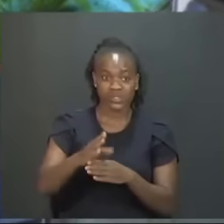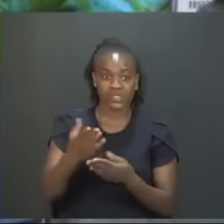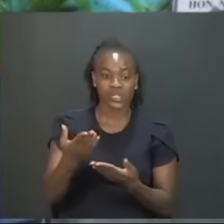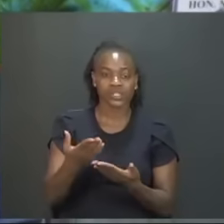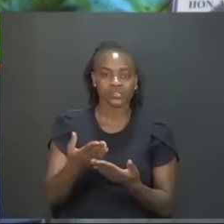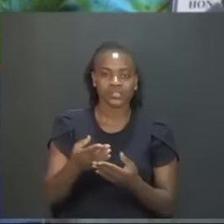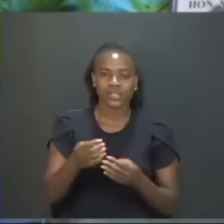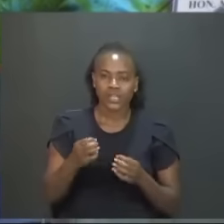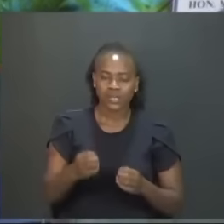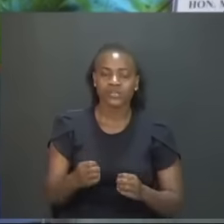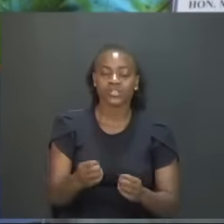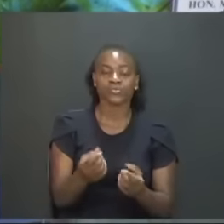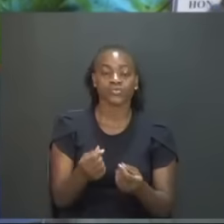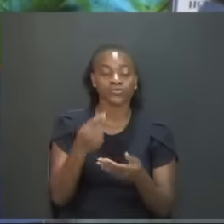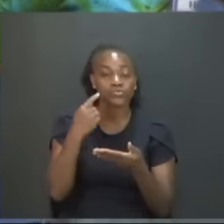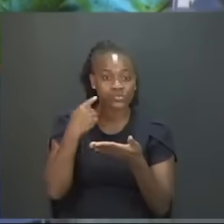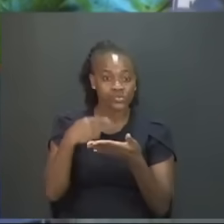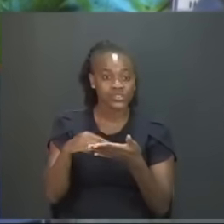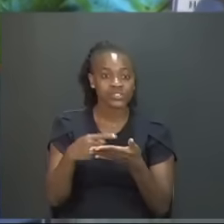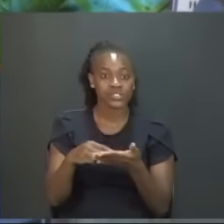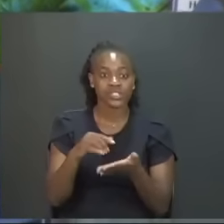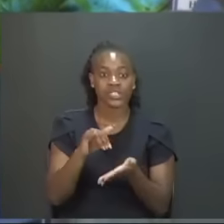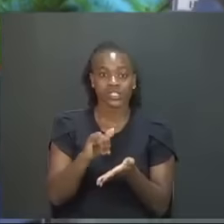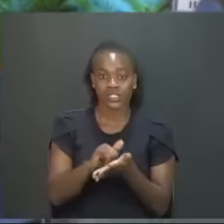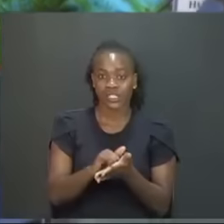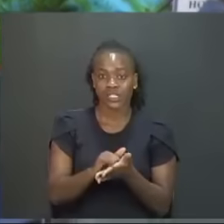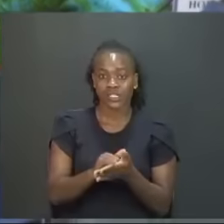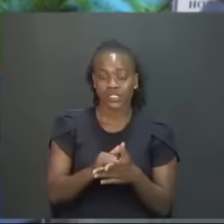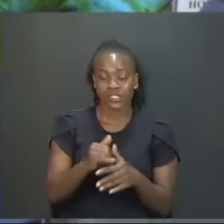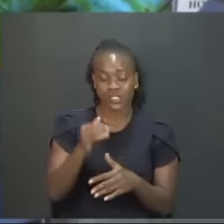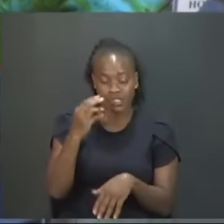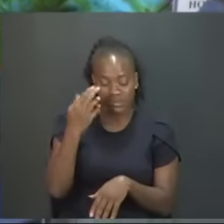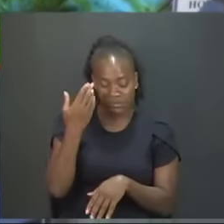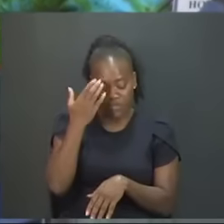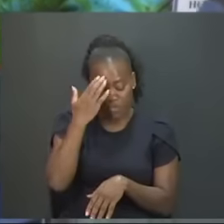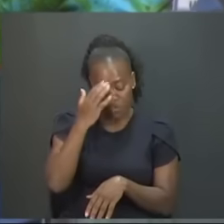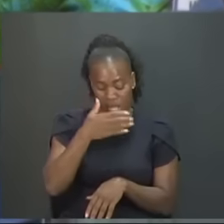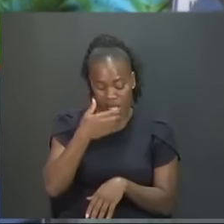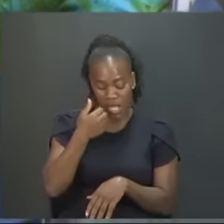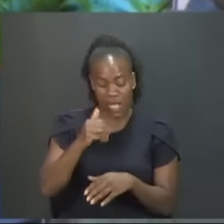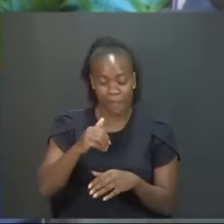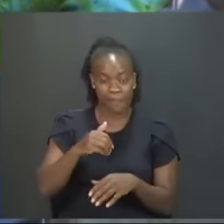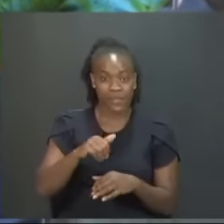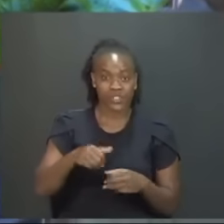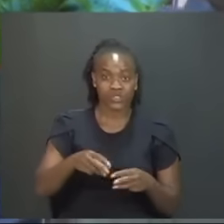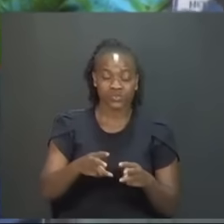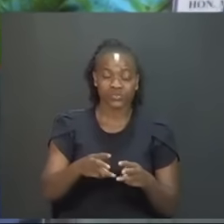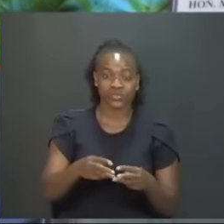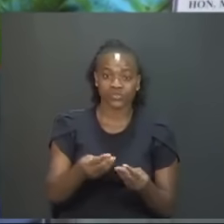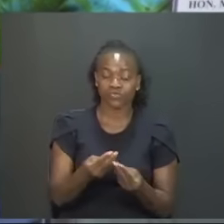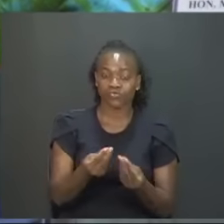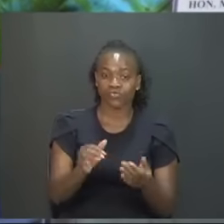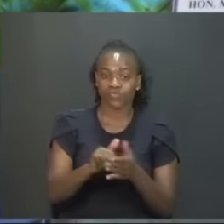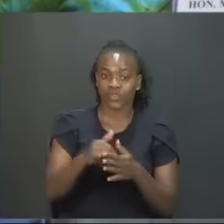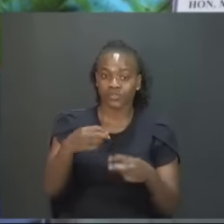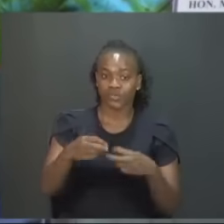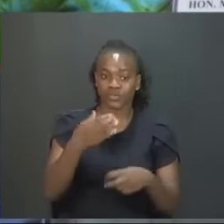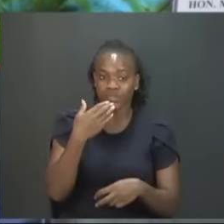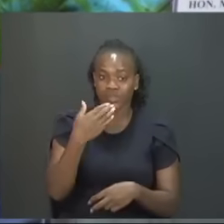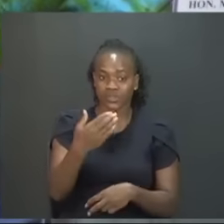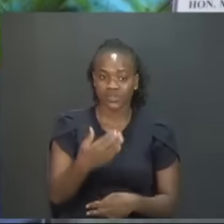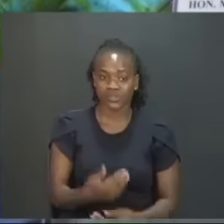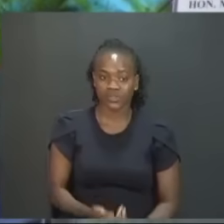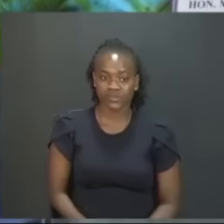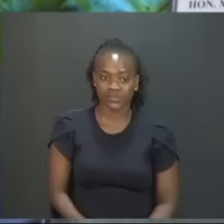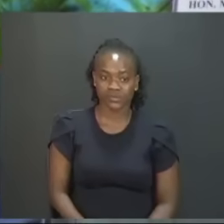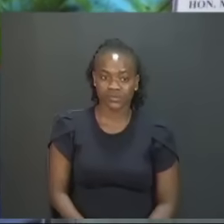of agency, to look into it so I will see how best the air condition will fix for members in the shortest possible time. Thank you very much, Mr. Speaker.